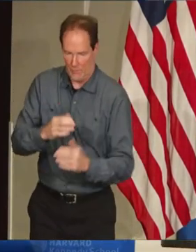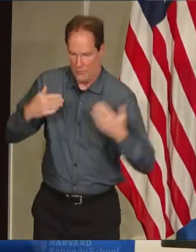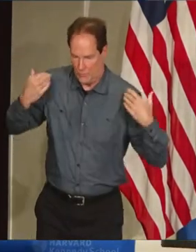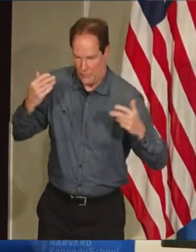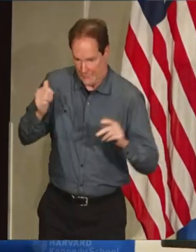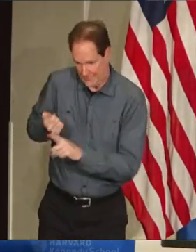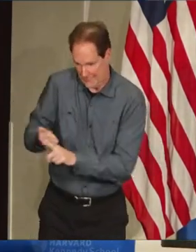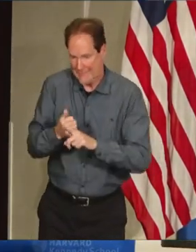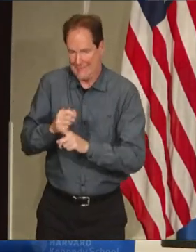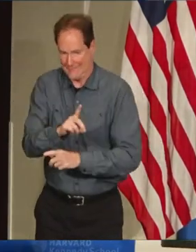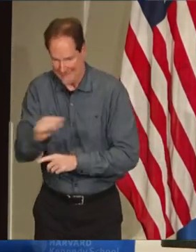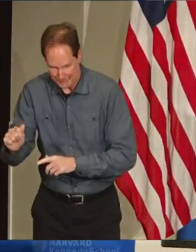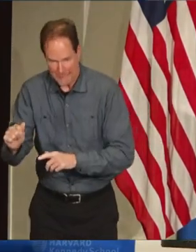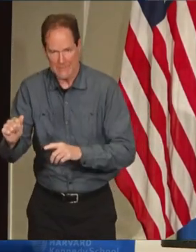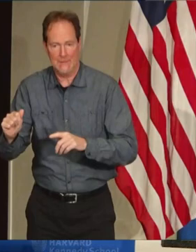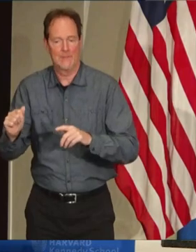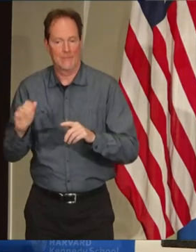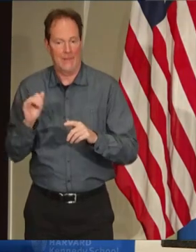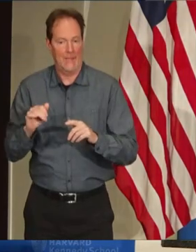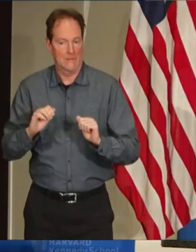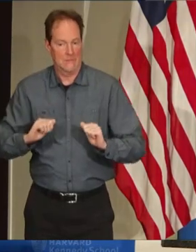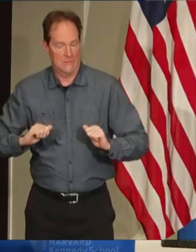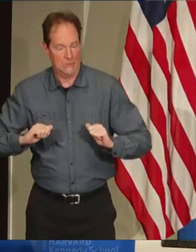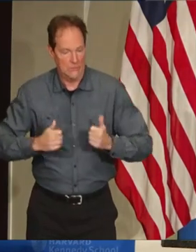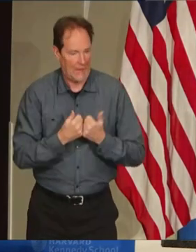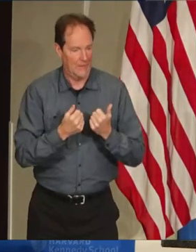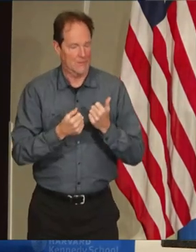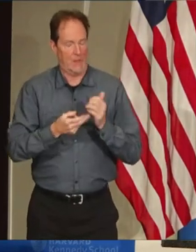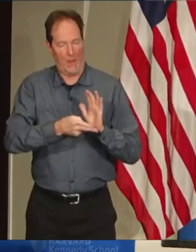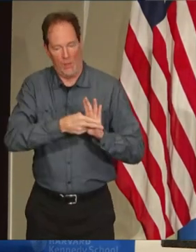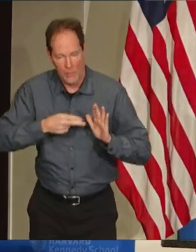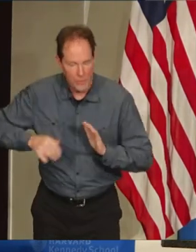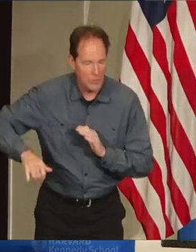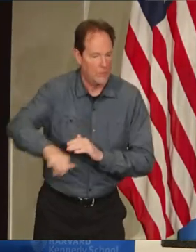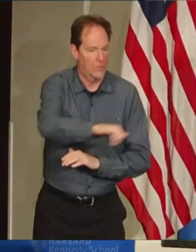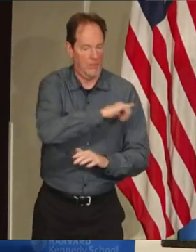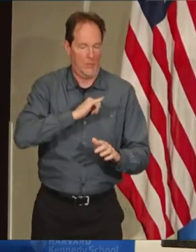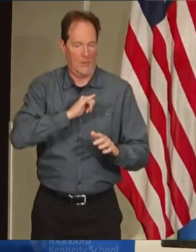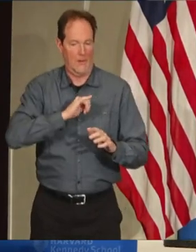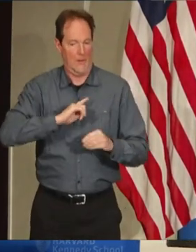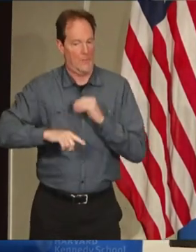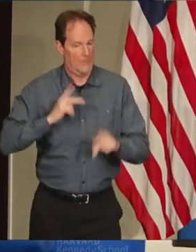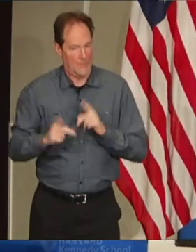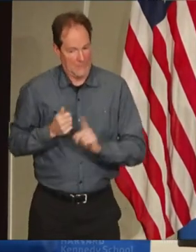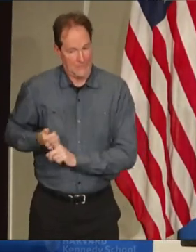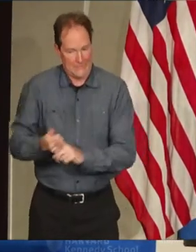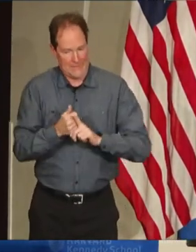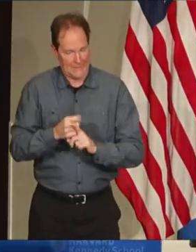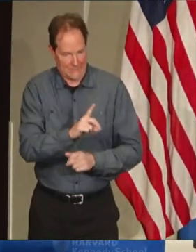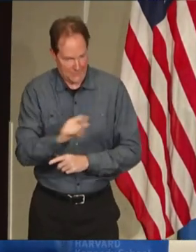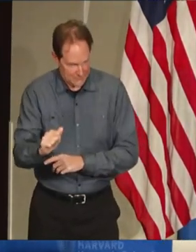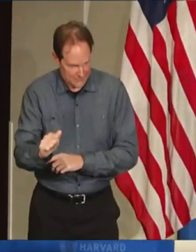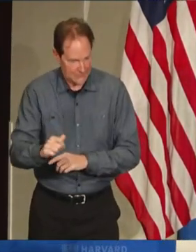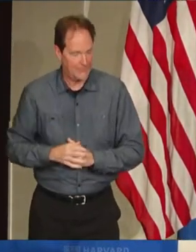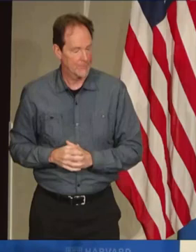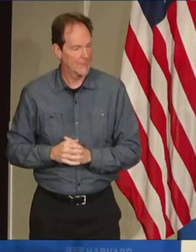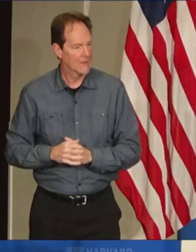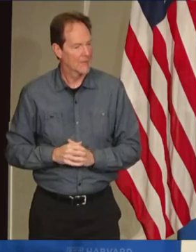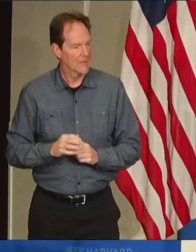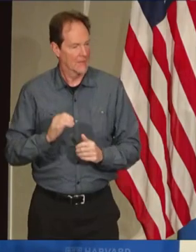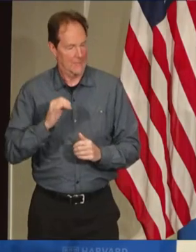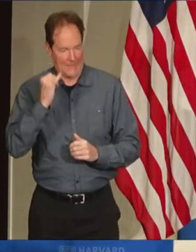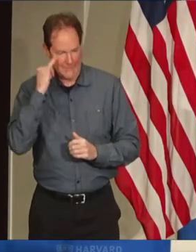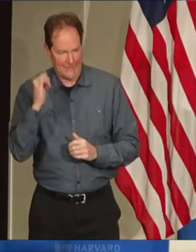disability and that challenge stereotypes about people with disabilities. So the idea of